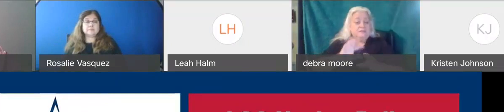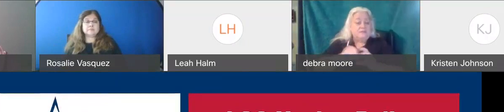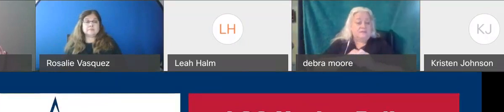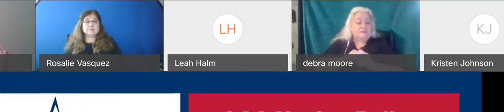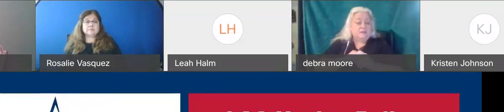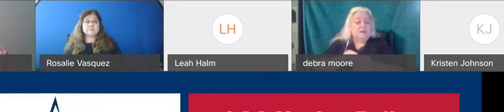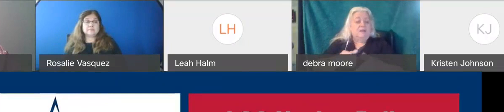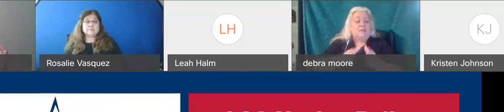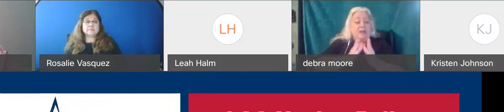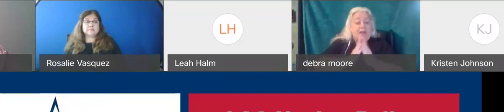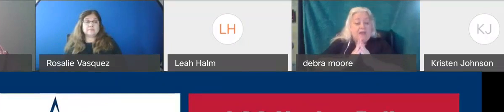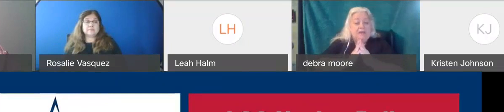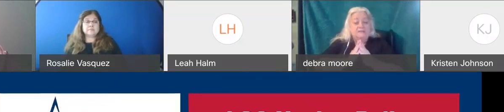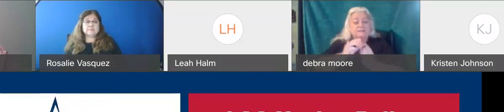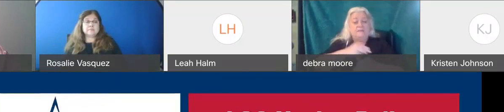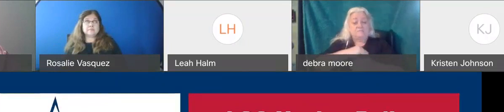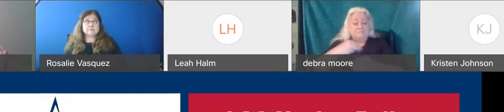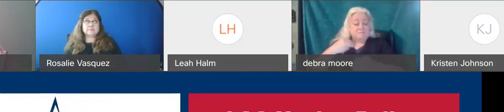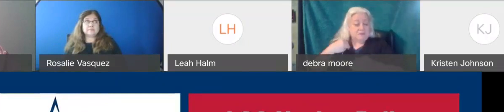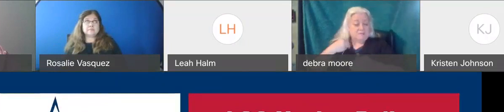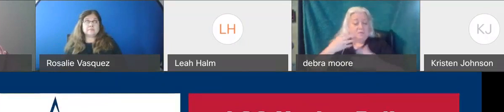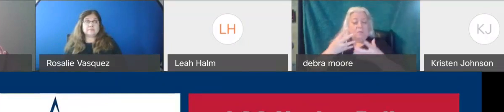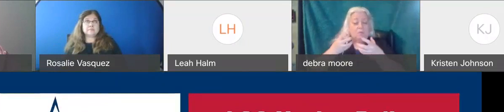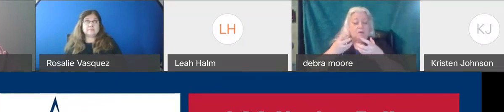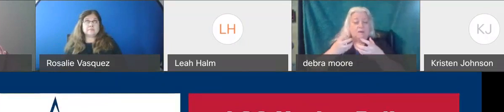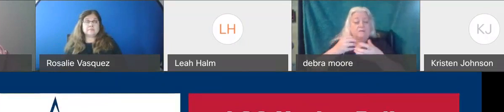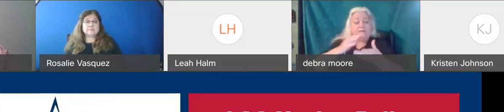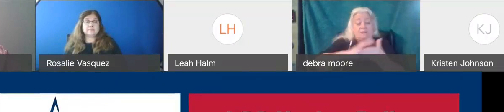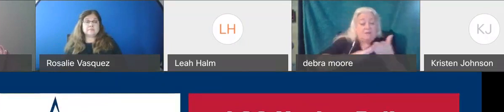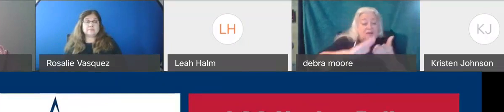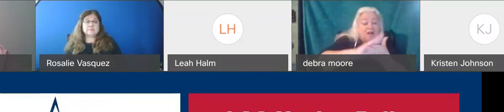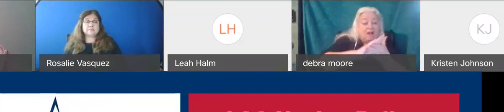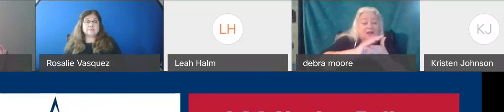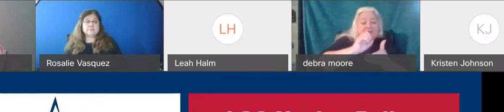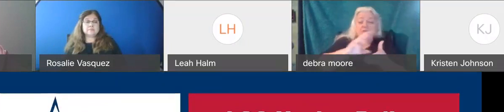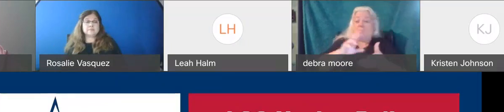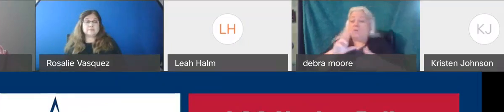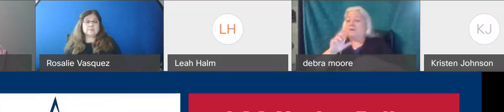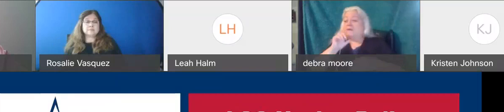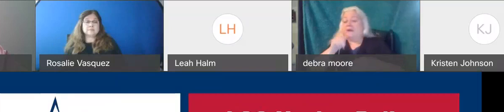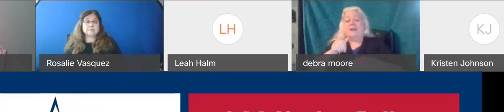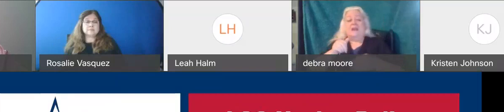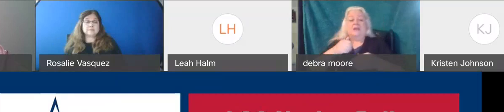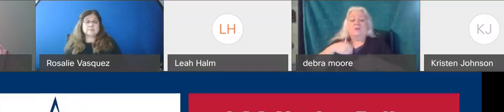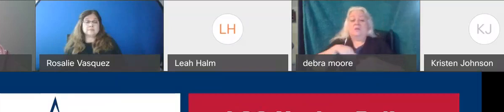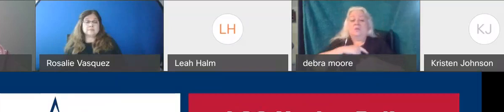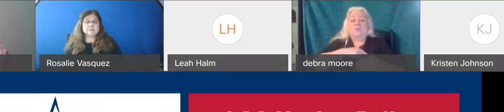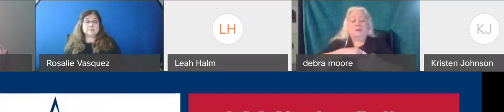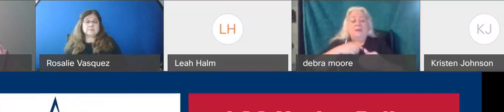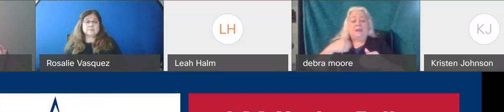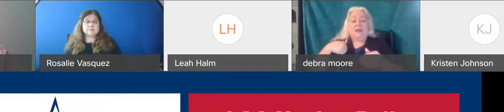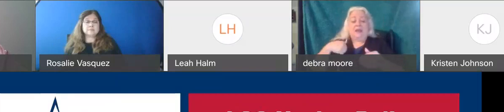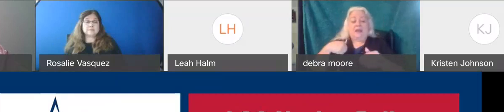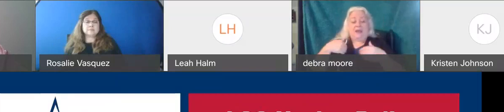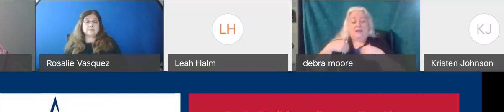membership, whether on or off the college's property. So you, as an RSO, cannot mandate that